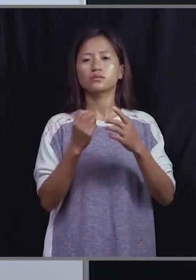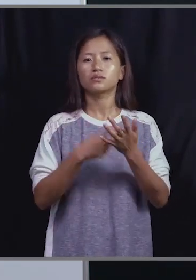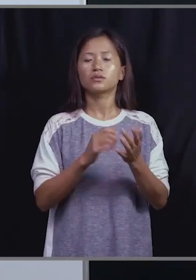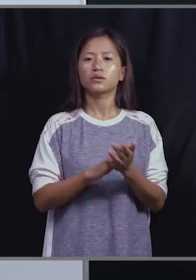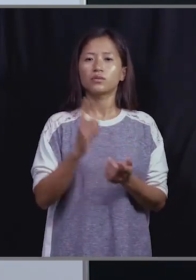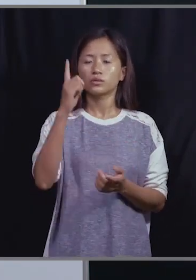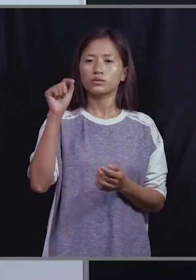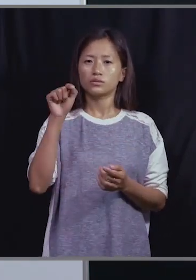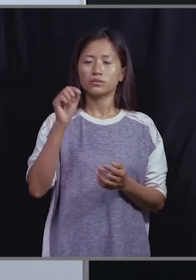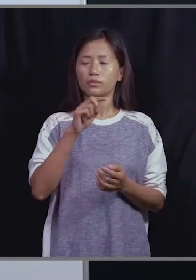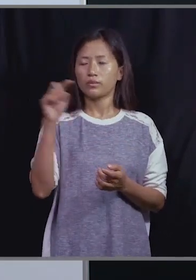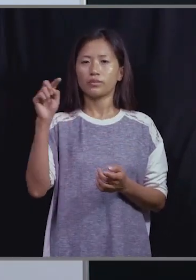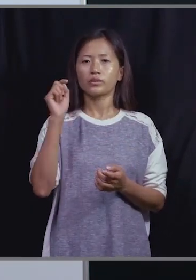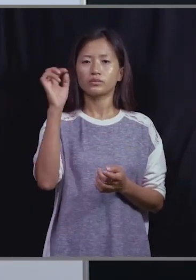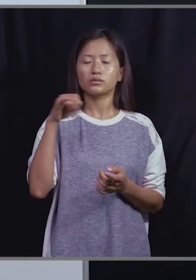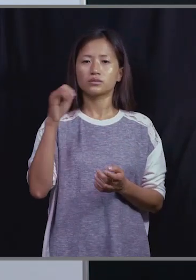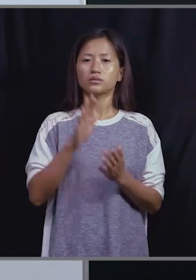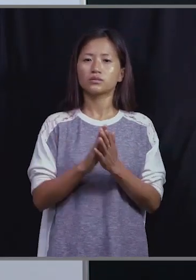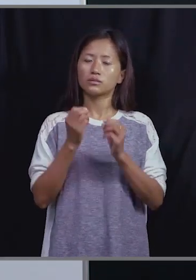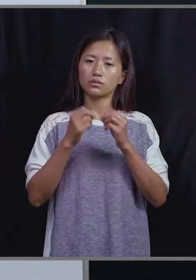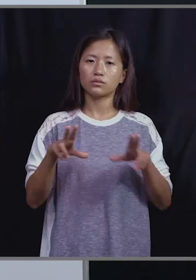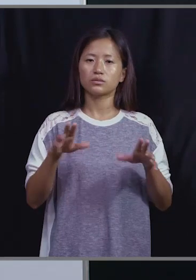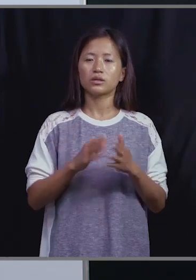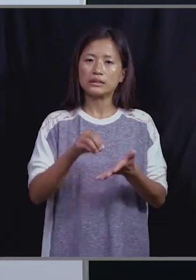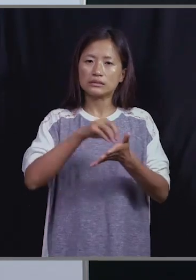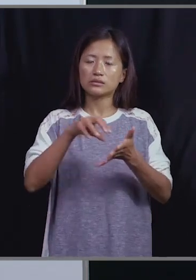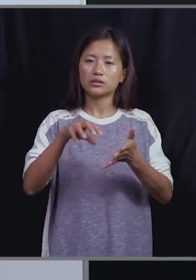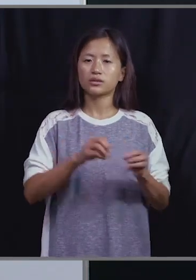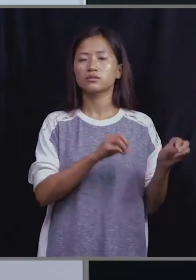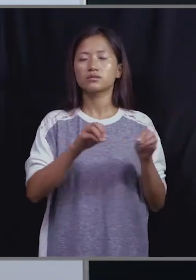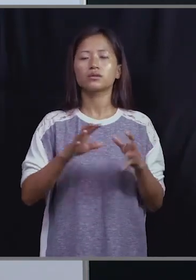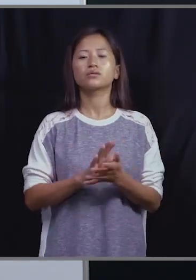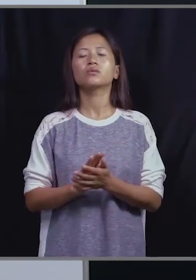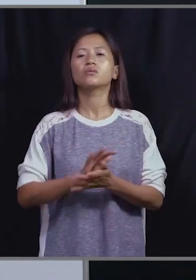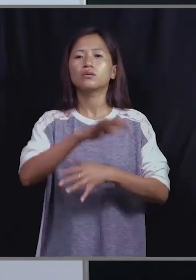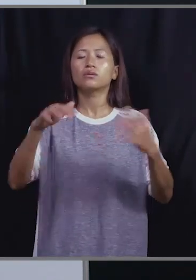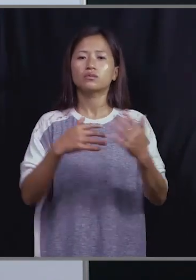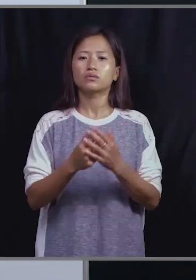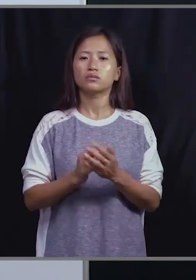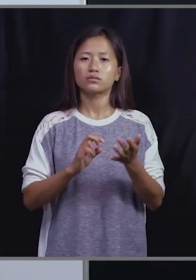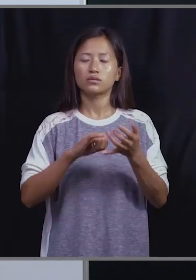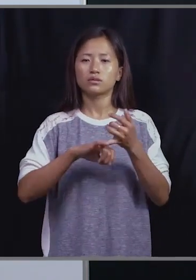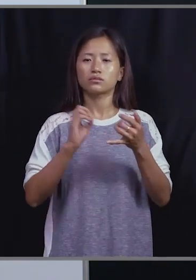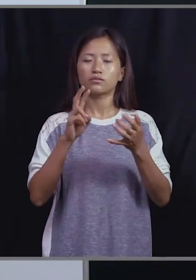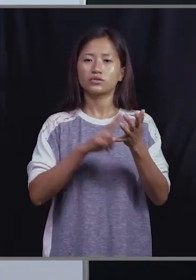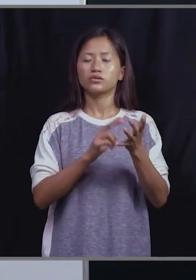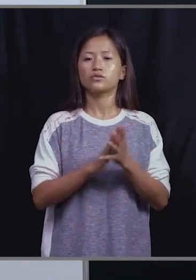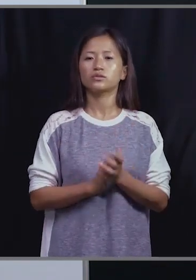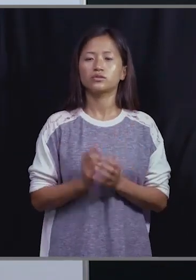to point 6, it loosened or it shaken the hold of the Soviet Union as